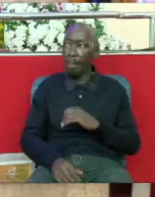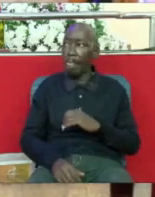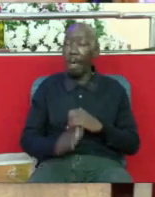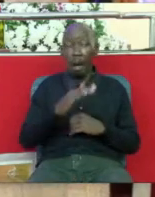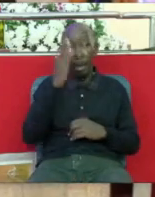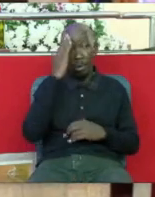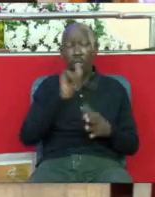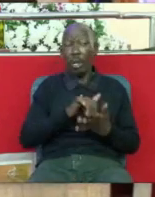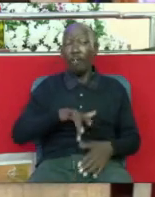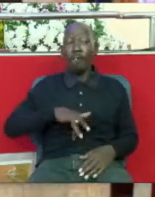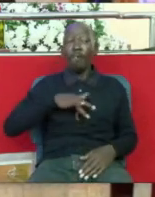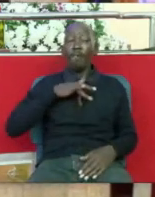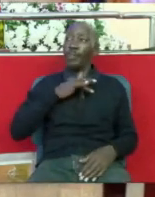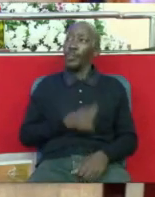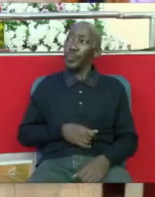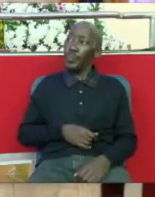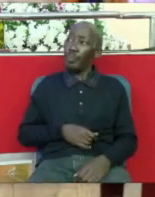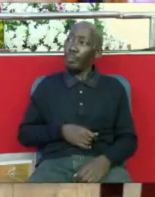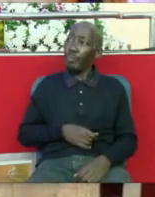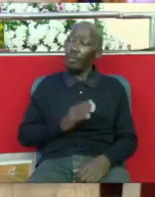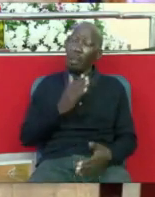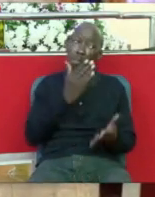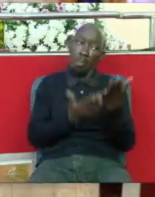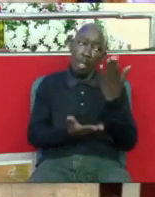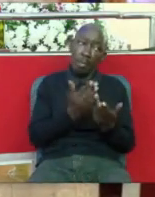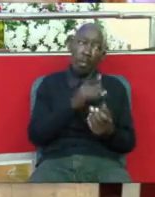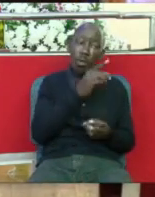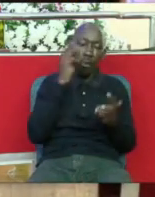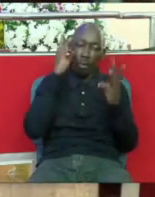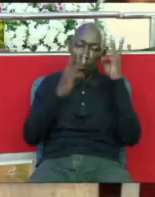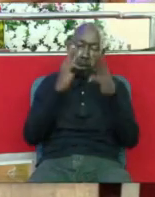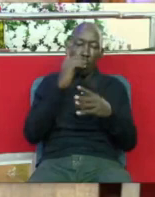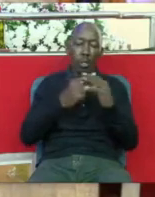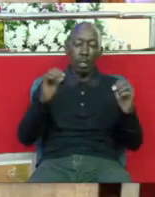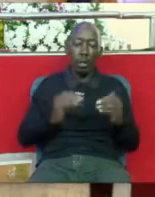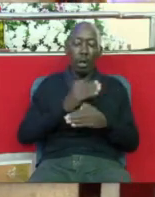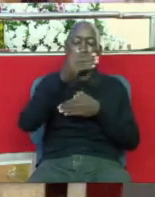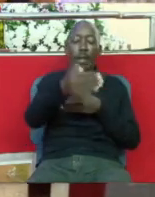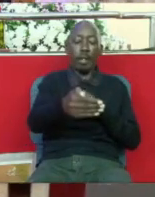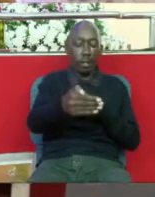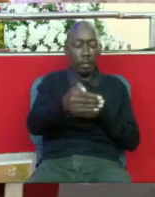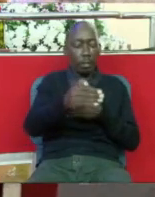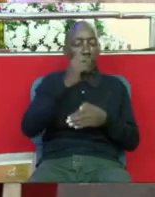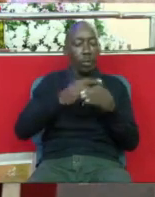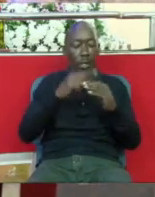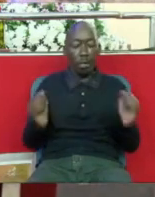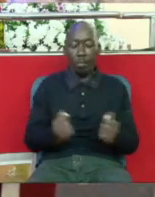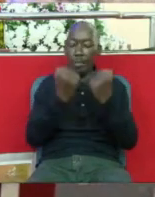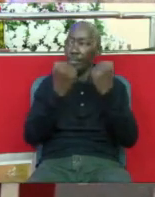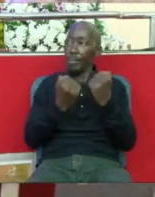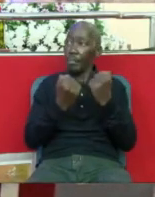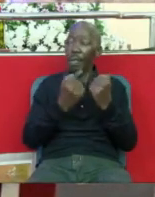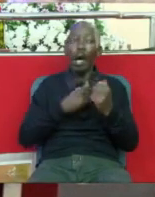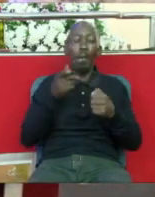that feeling. Najua hali hiyo. And maybe you are wondering what is ahead. Na pengine unashangaa ni nini kiko mbele. I'm